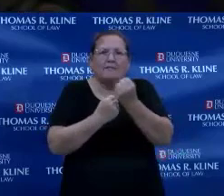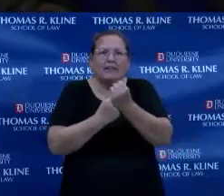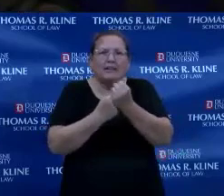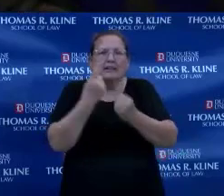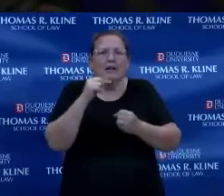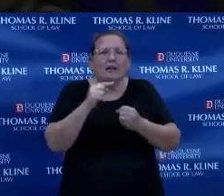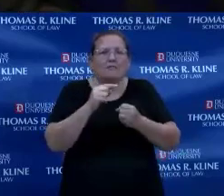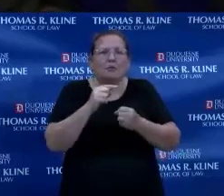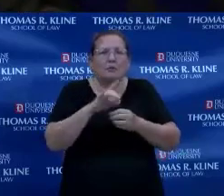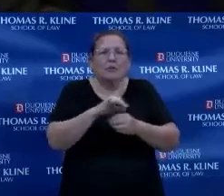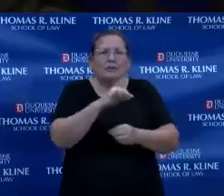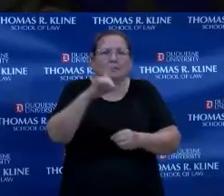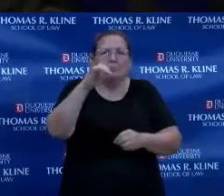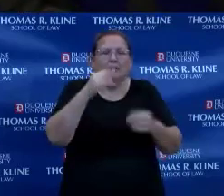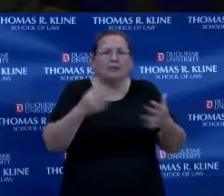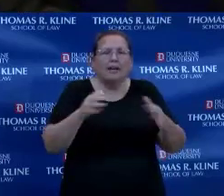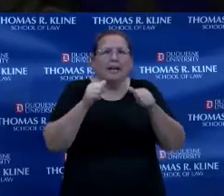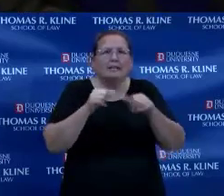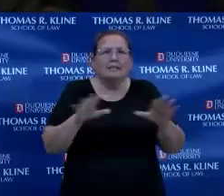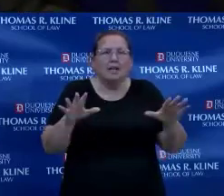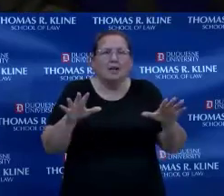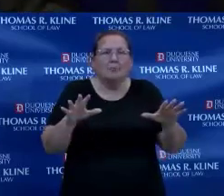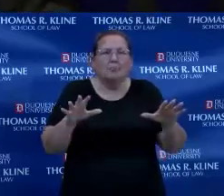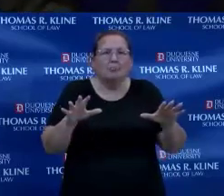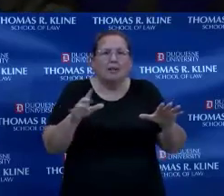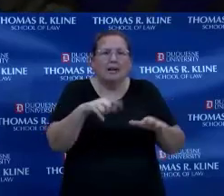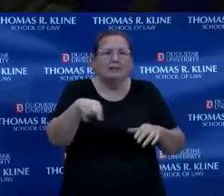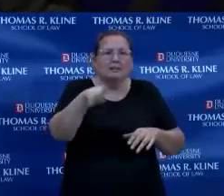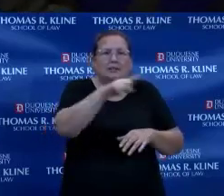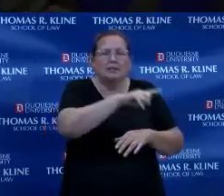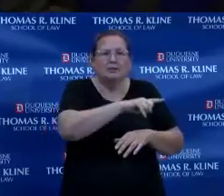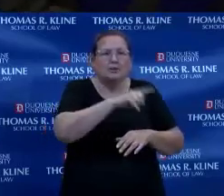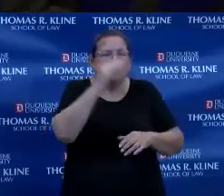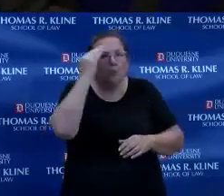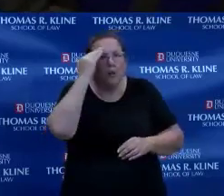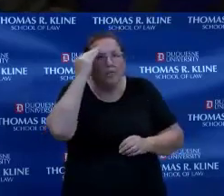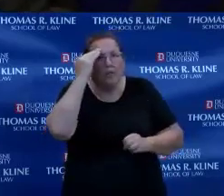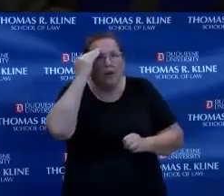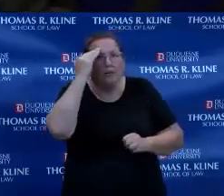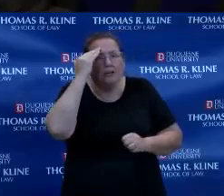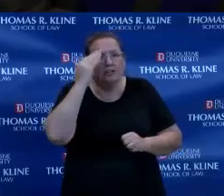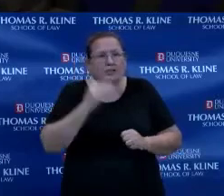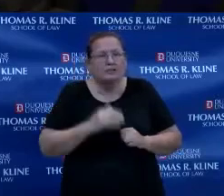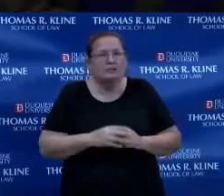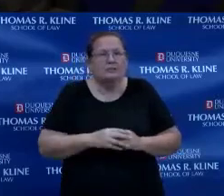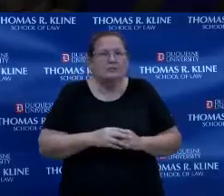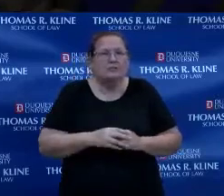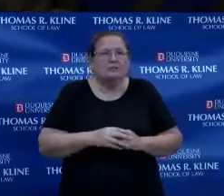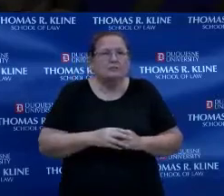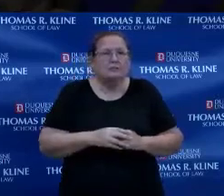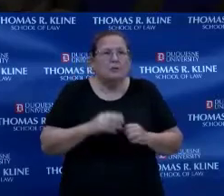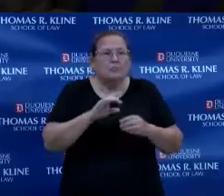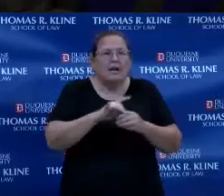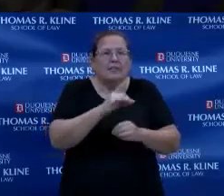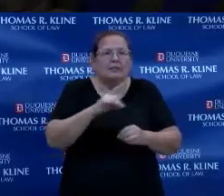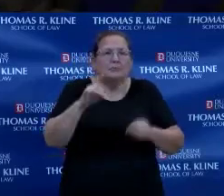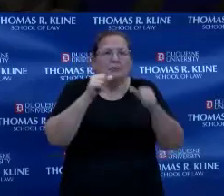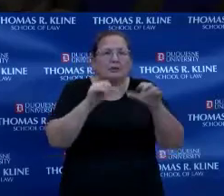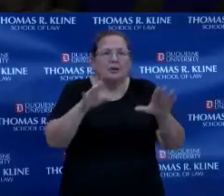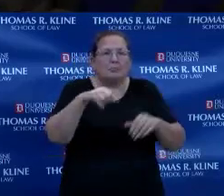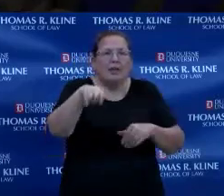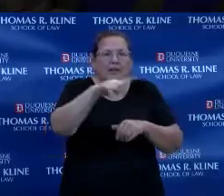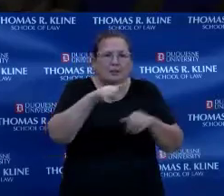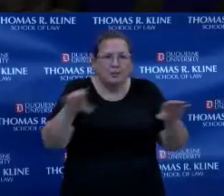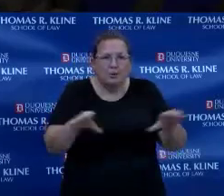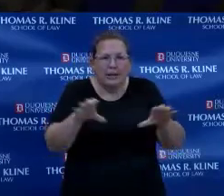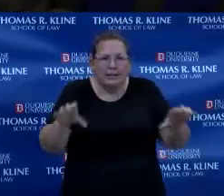the Spirit has blessed you with fortitude. May the Spirit command in you a firmness of mind in doing good